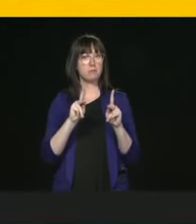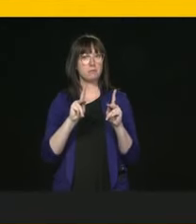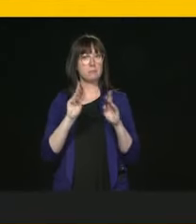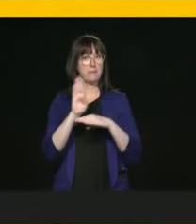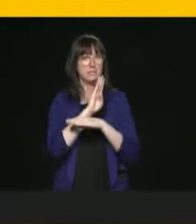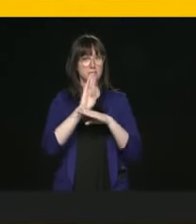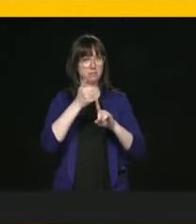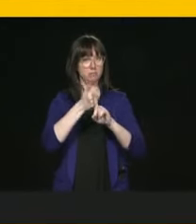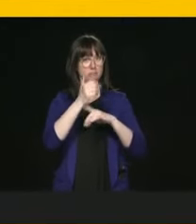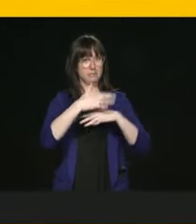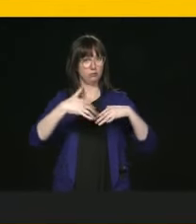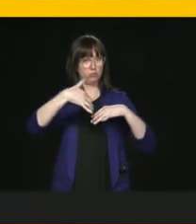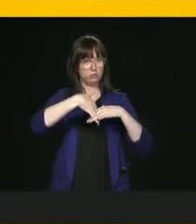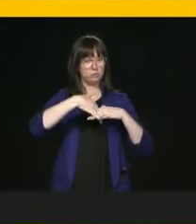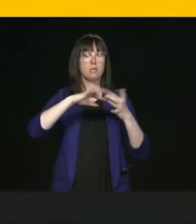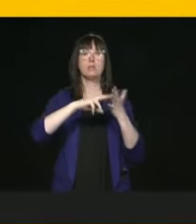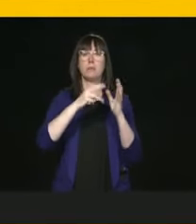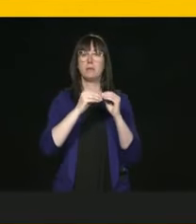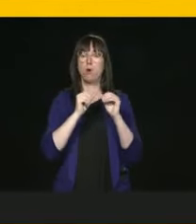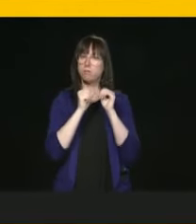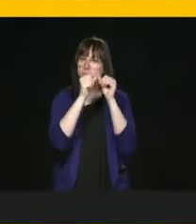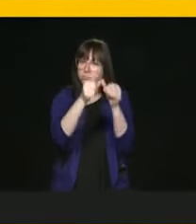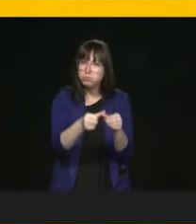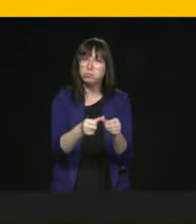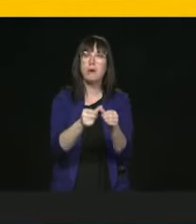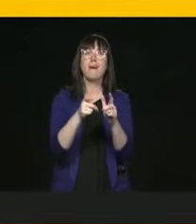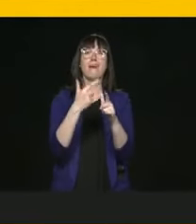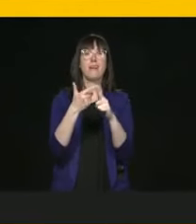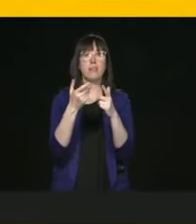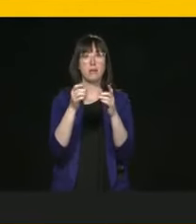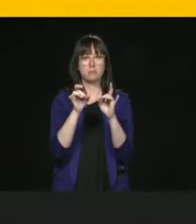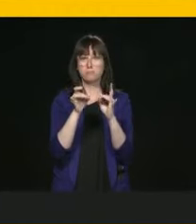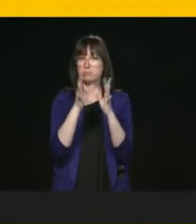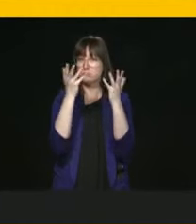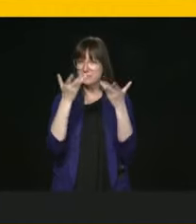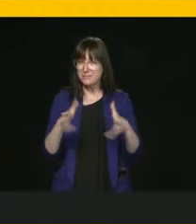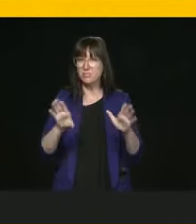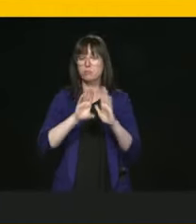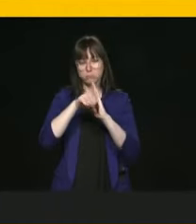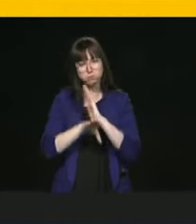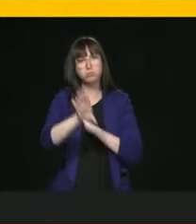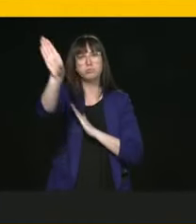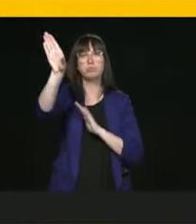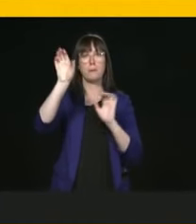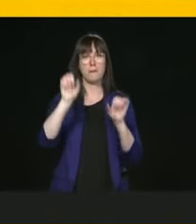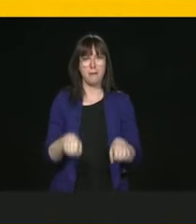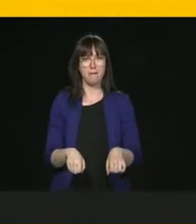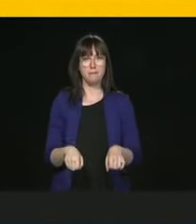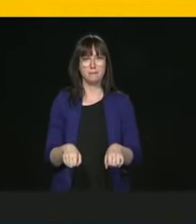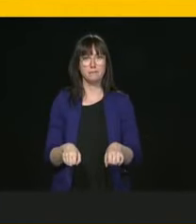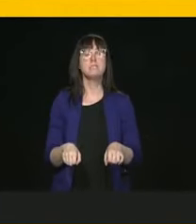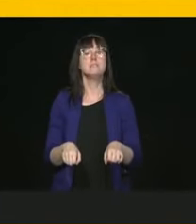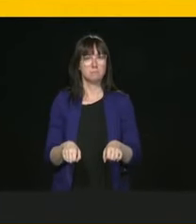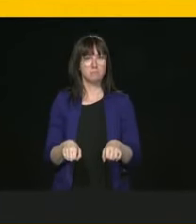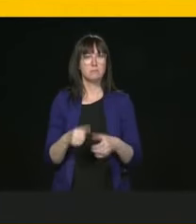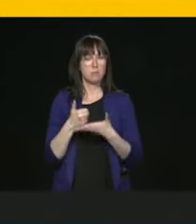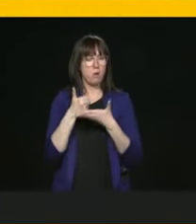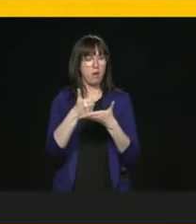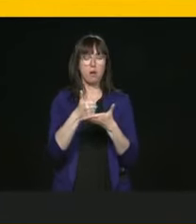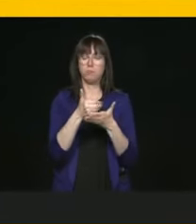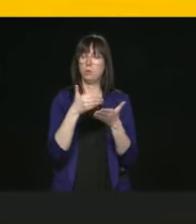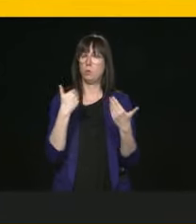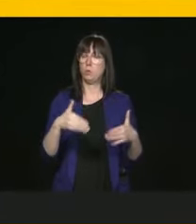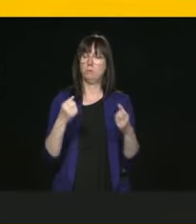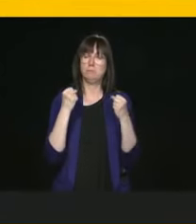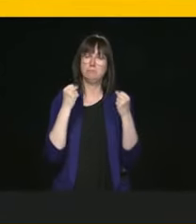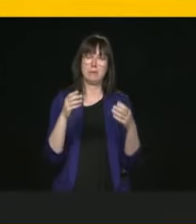afterwards. The investments announced today will help thousands of businesses to